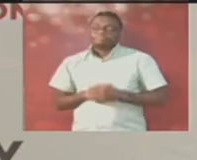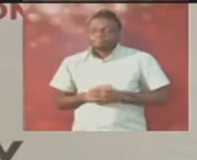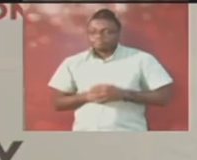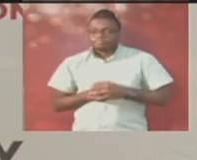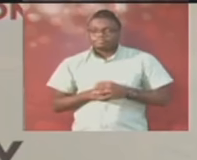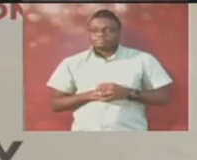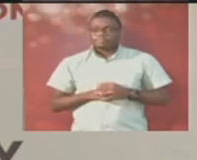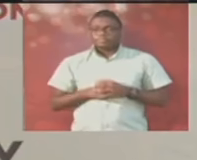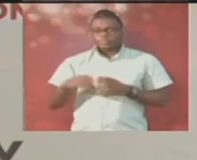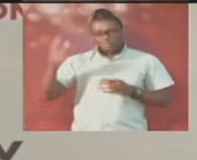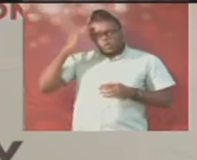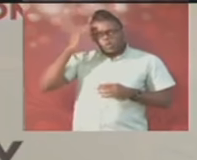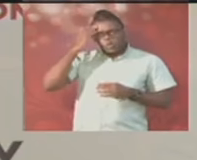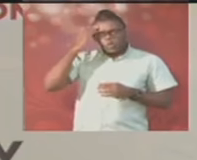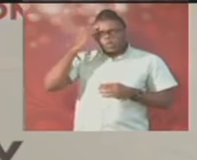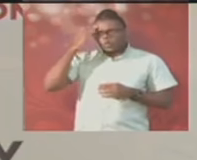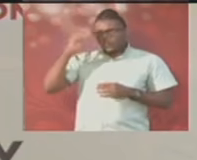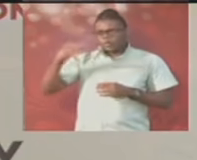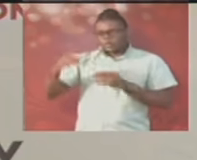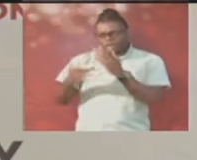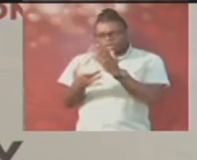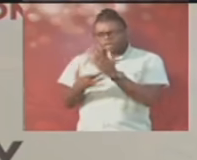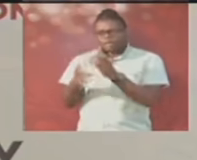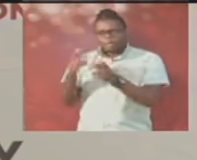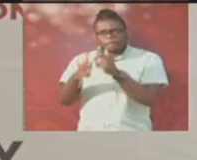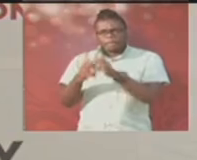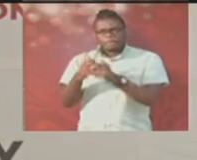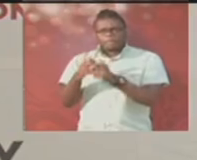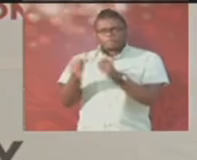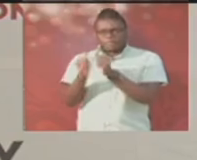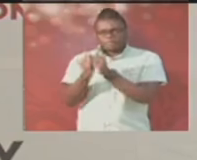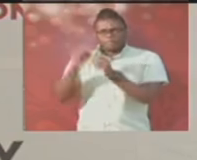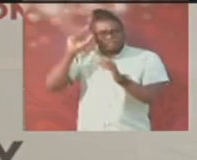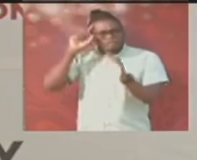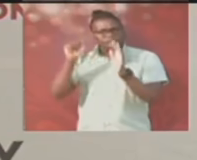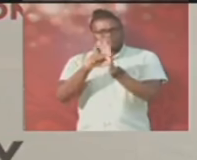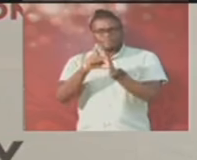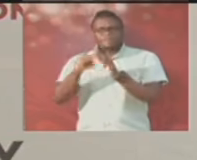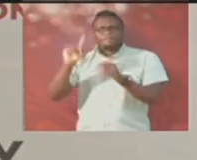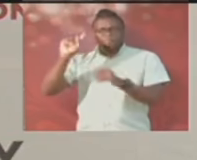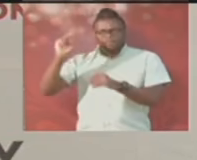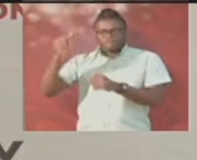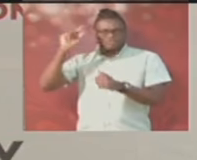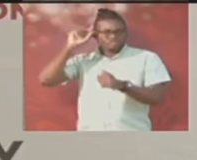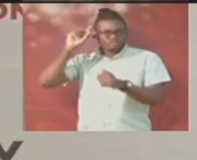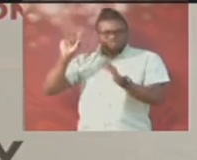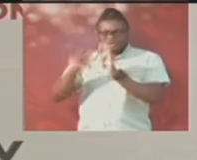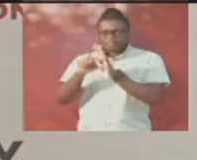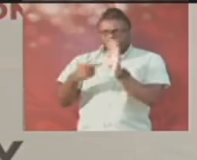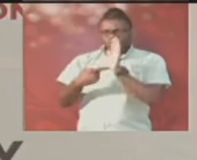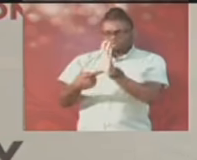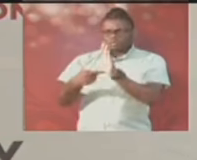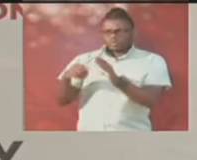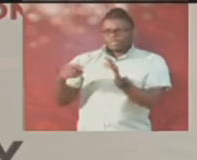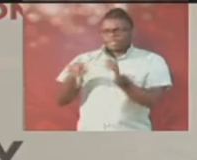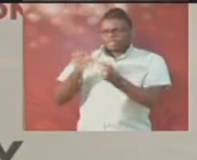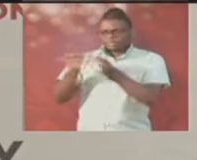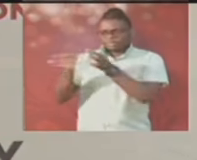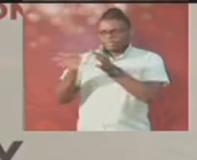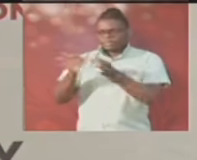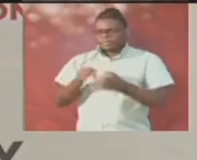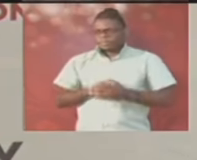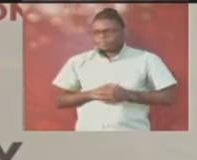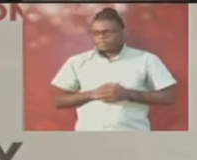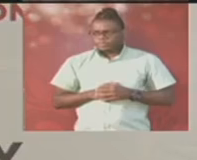technical issues with the slides. I'm not sure if they're now available. If they are, I'd like to go to the first as we update